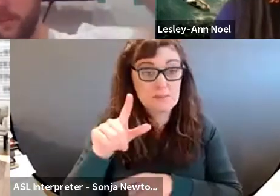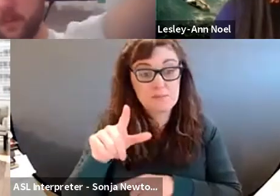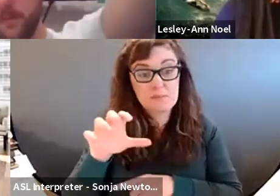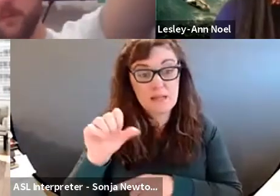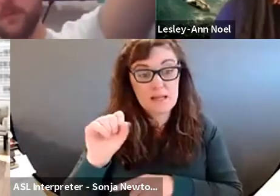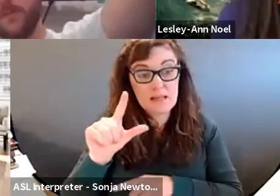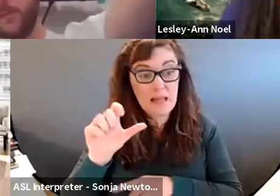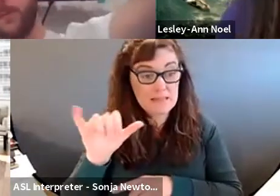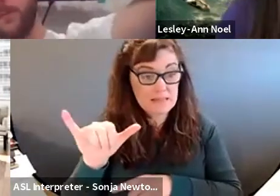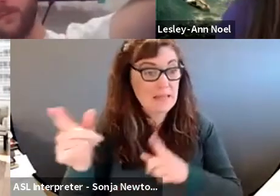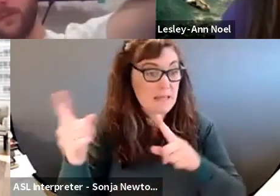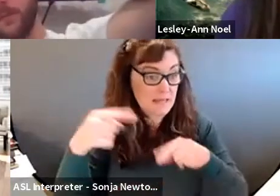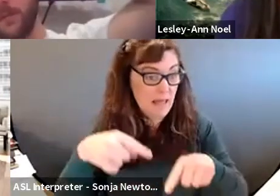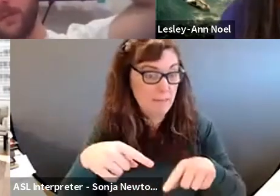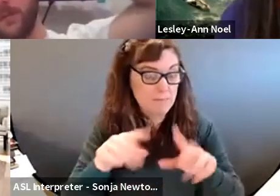was which